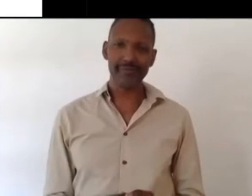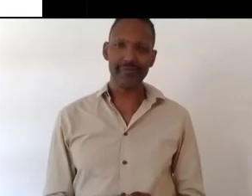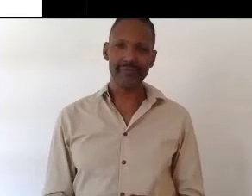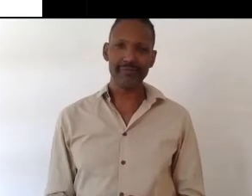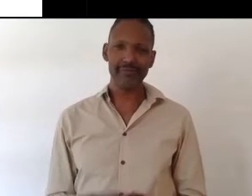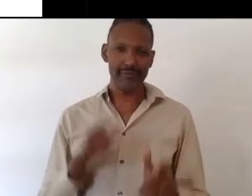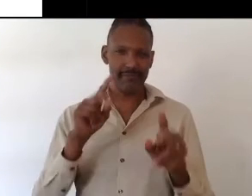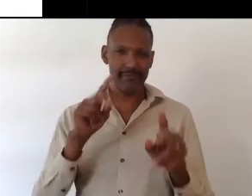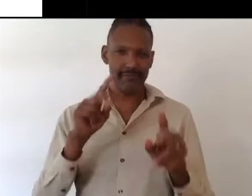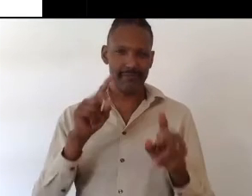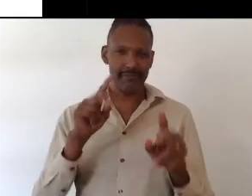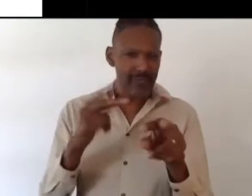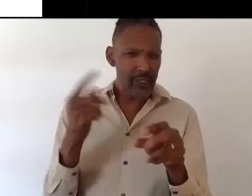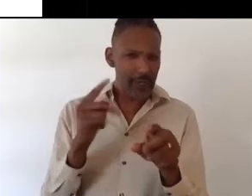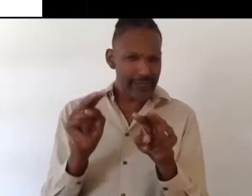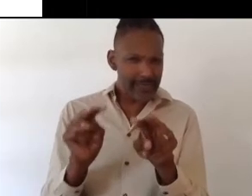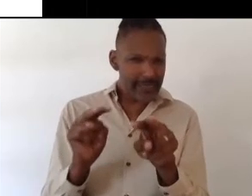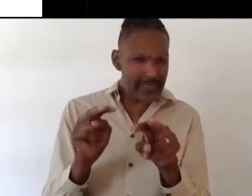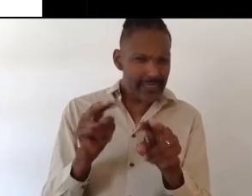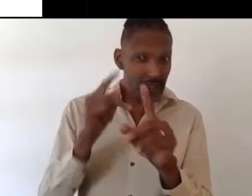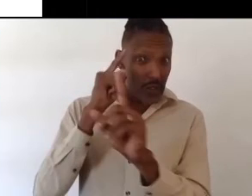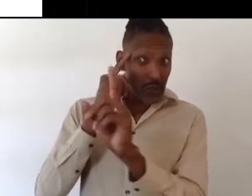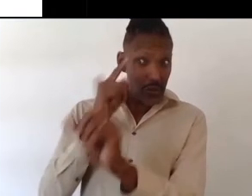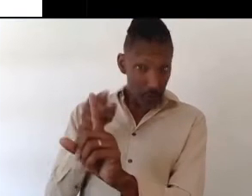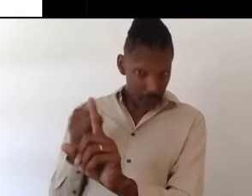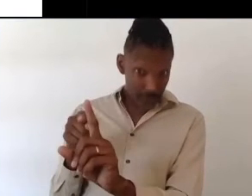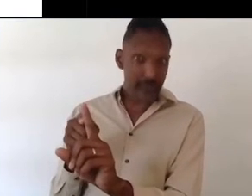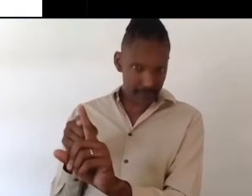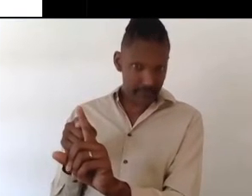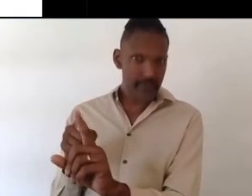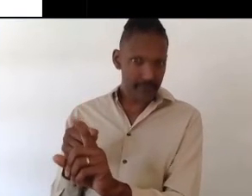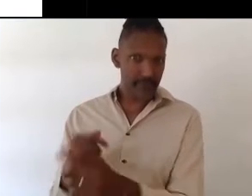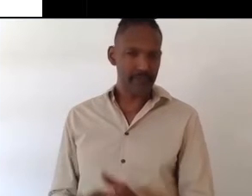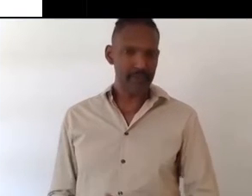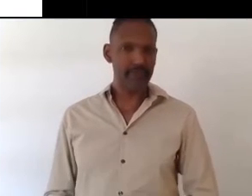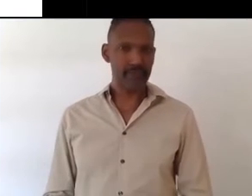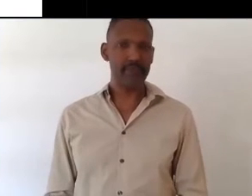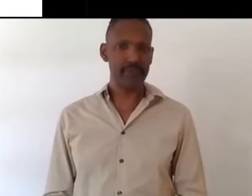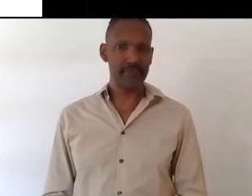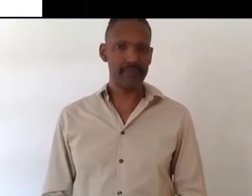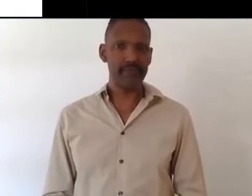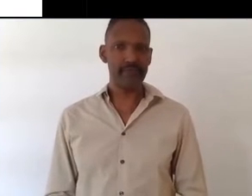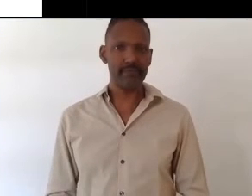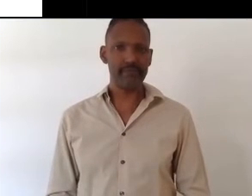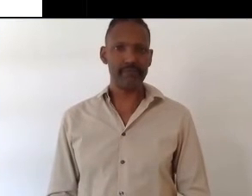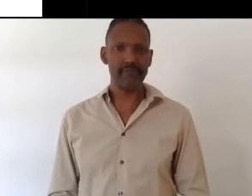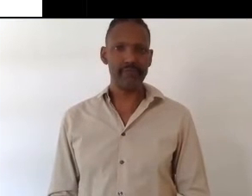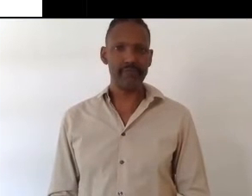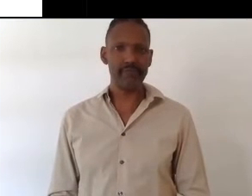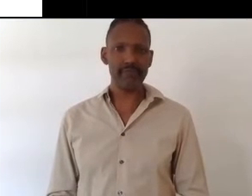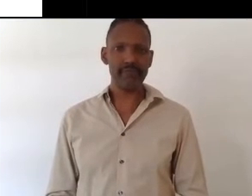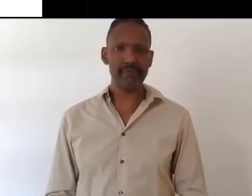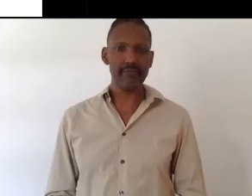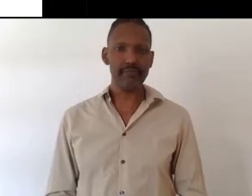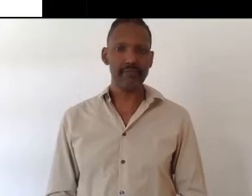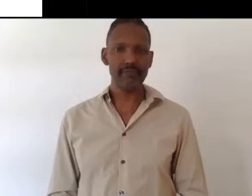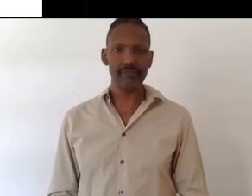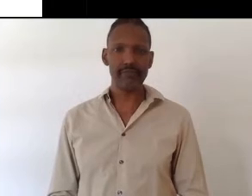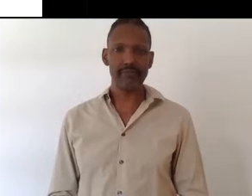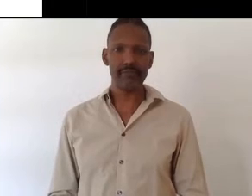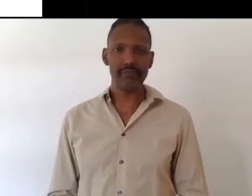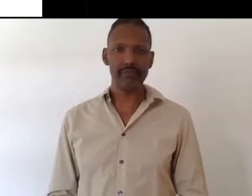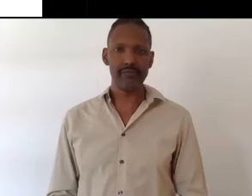all this planning is, number one, assemble a team. Draw on your paraprofessionals, draw on your librarian to help